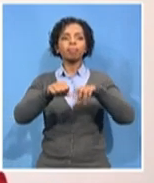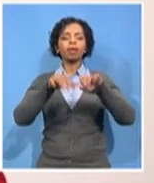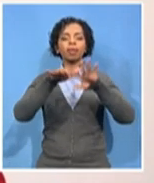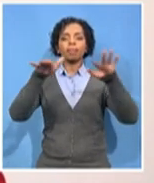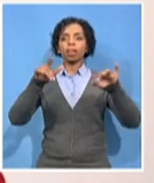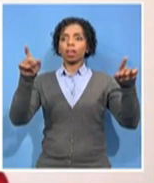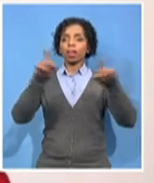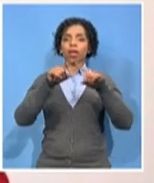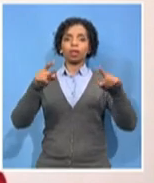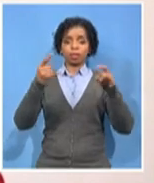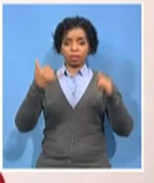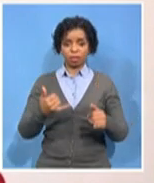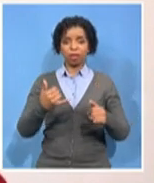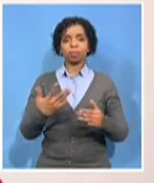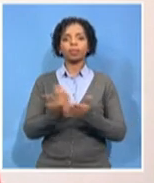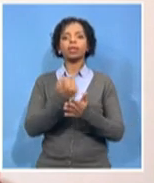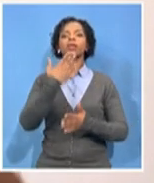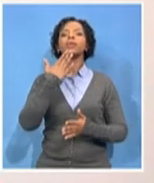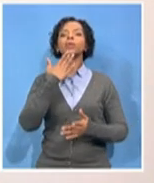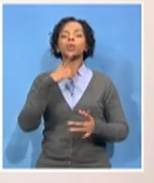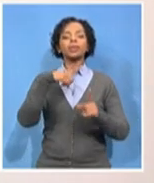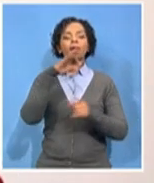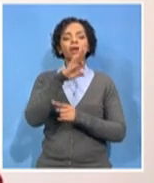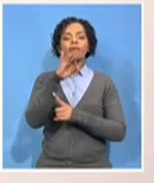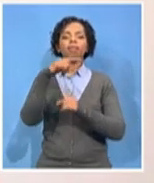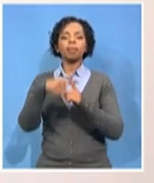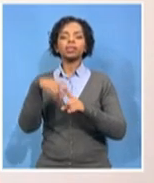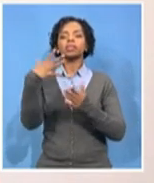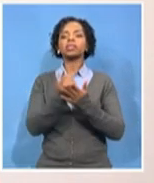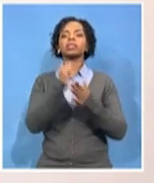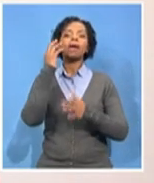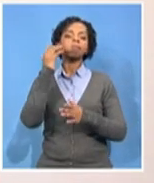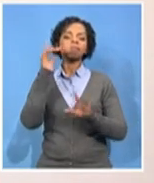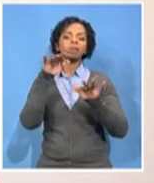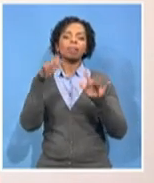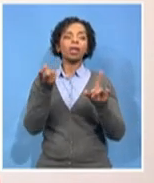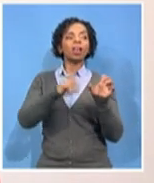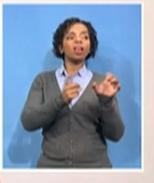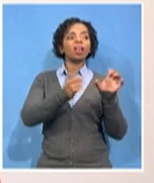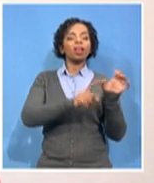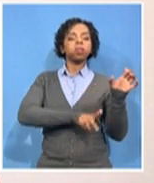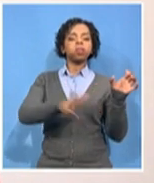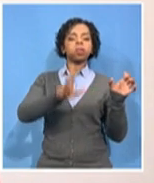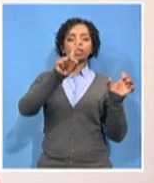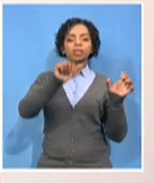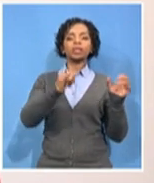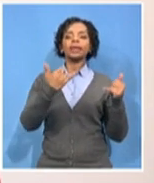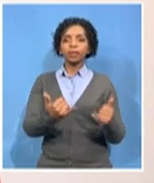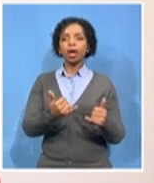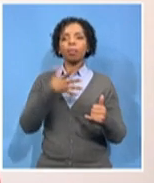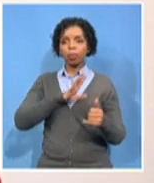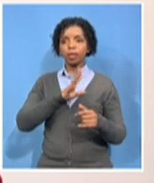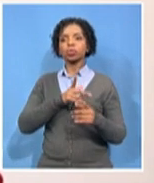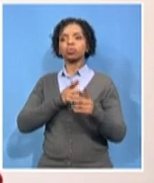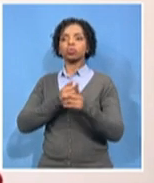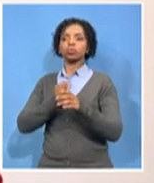and Peter Groenewald and AfriForum. So the Democratic Alliance, which constantly tiptoes around racism in this country and fighting racism in this country, is just currently